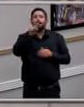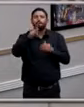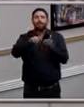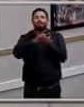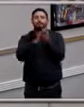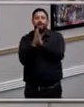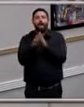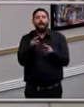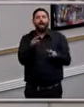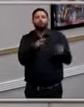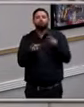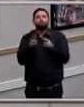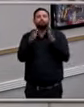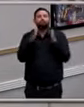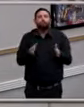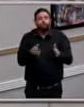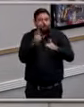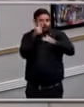your child's account.